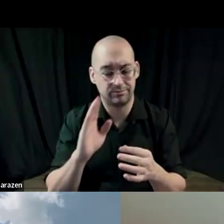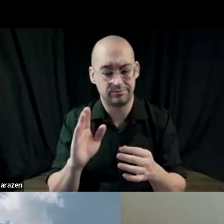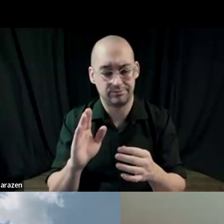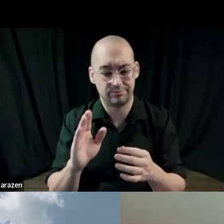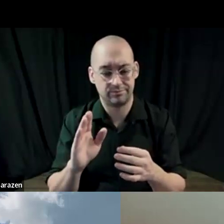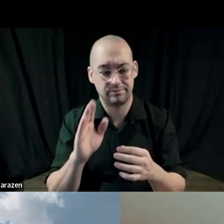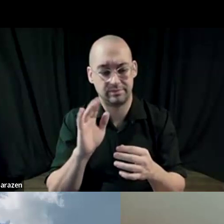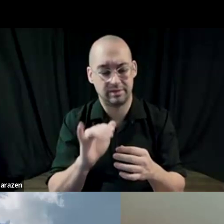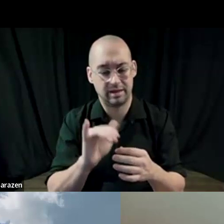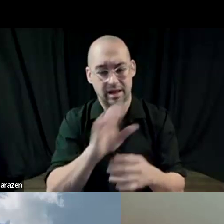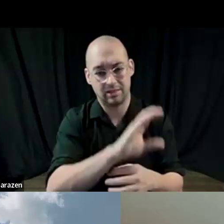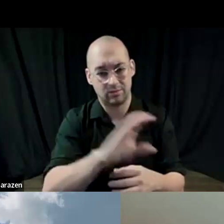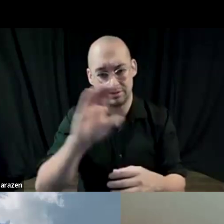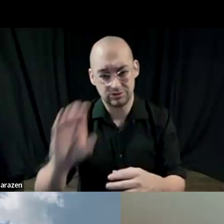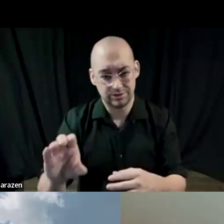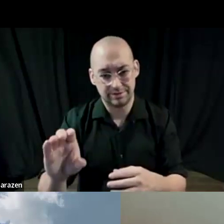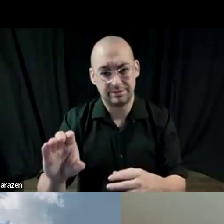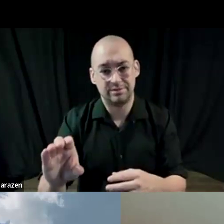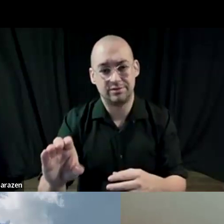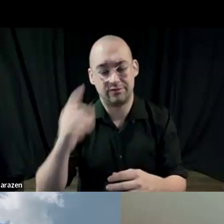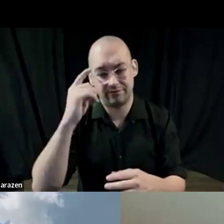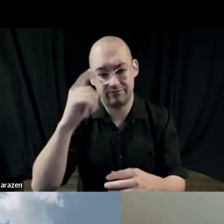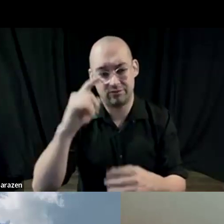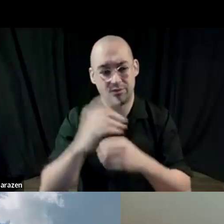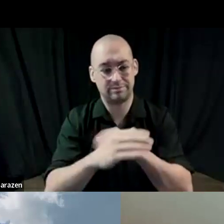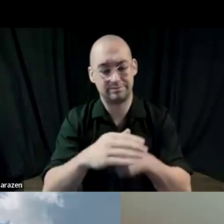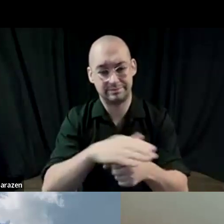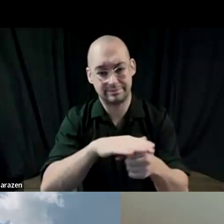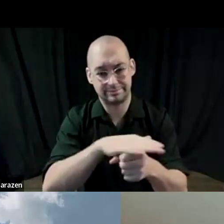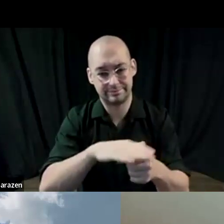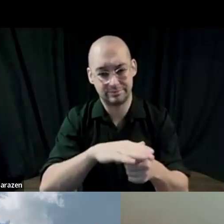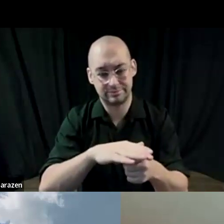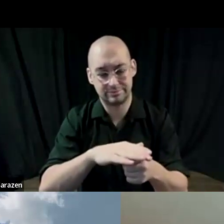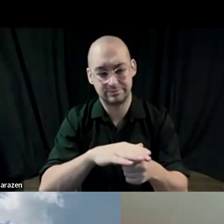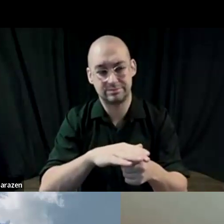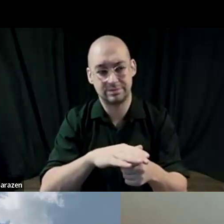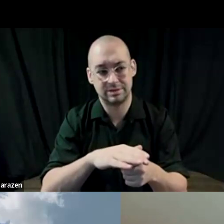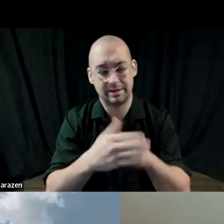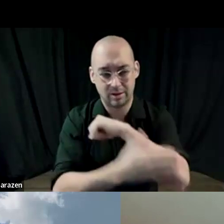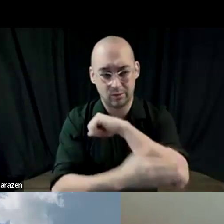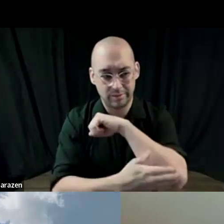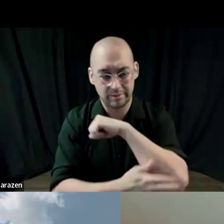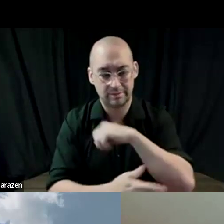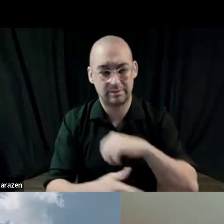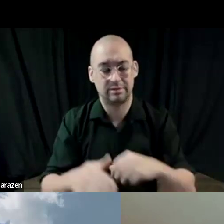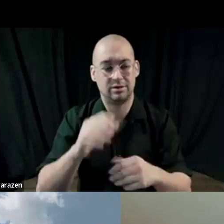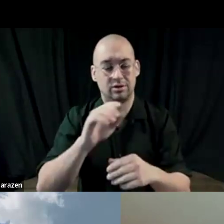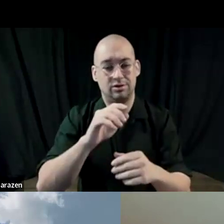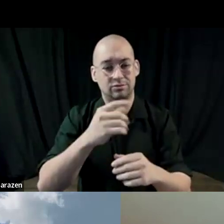the allocations for the county geographic allocations going from